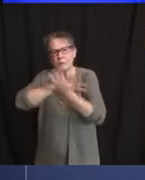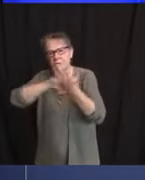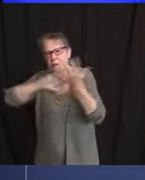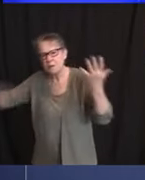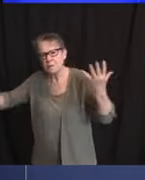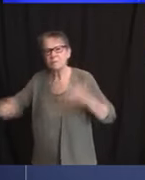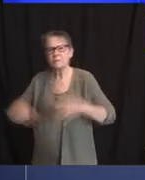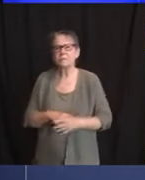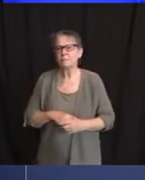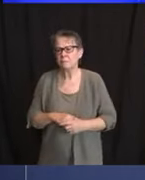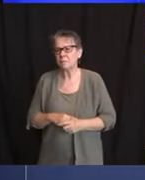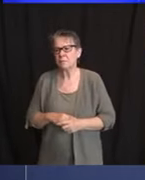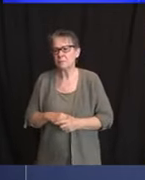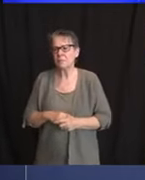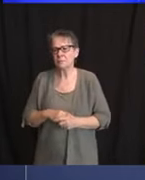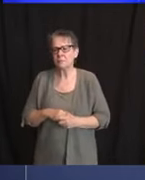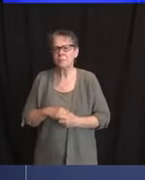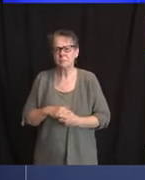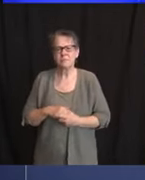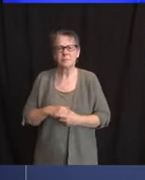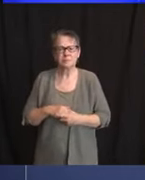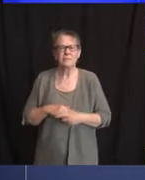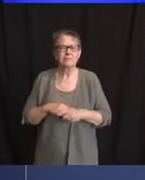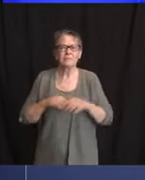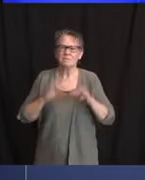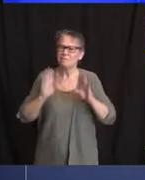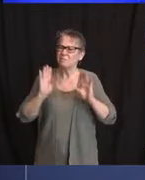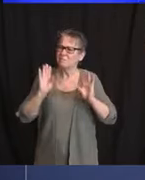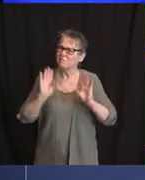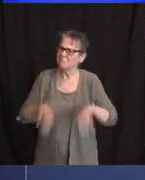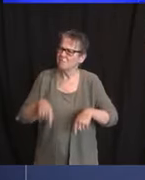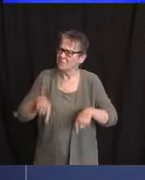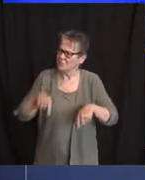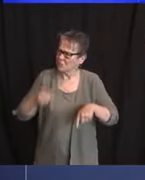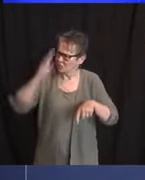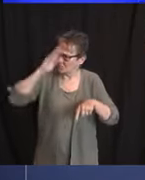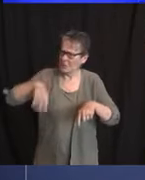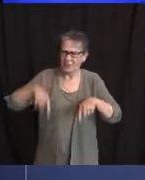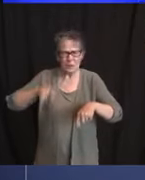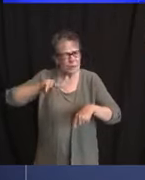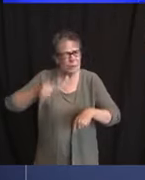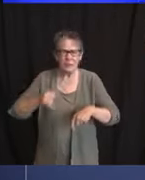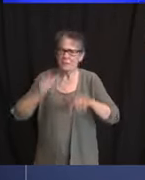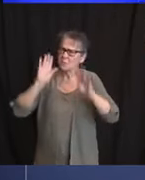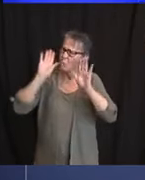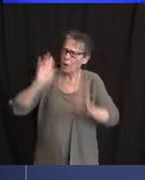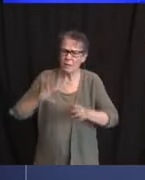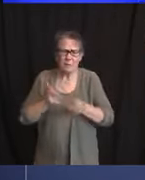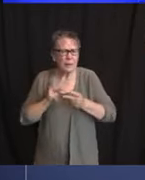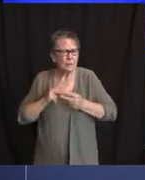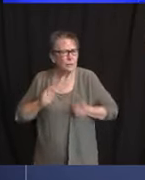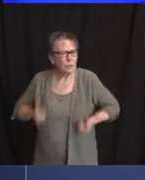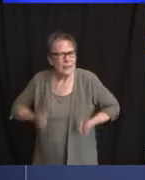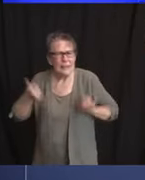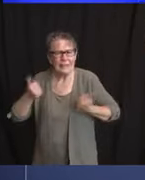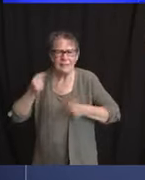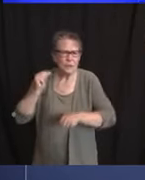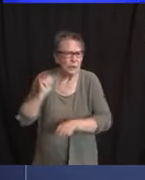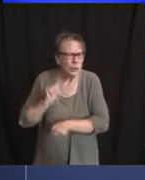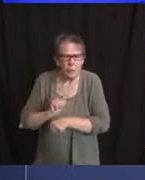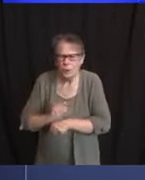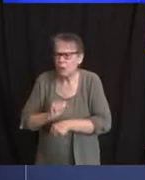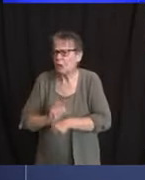live, work, visit, and shop. If we ever want to get back to normal to see businesses thrive, we also need to ensure